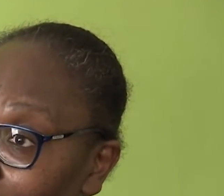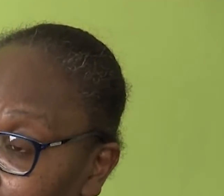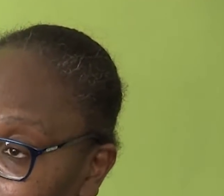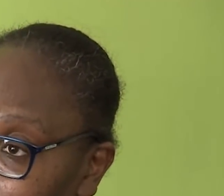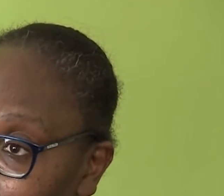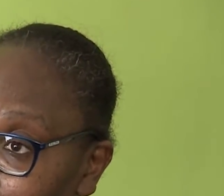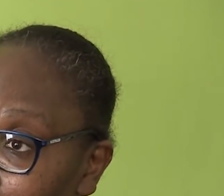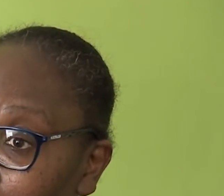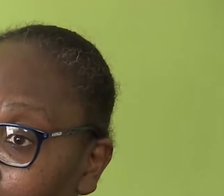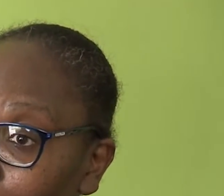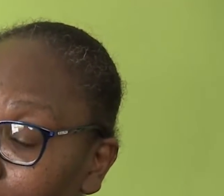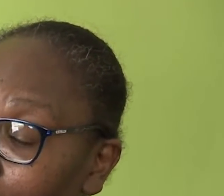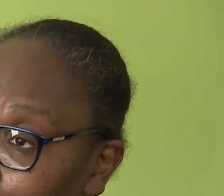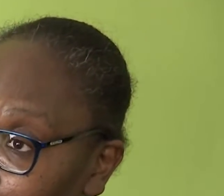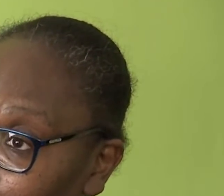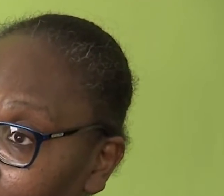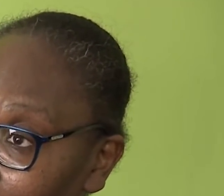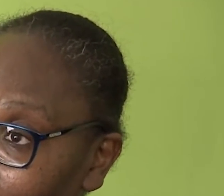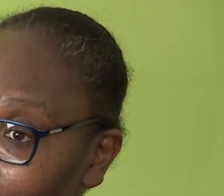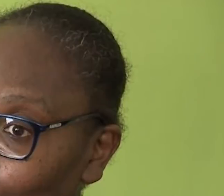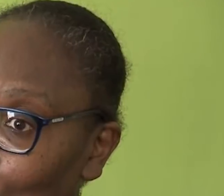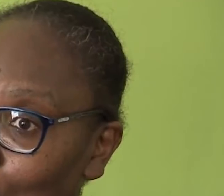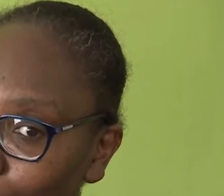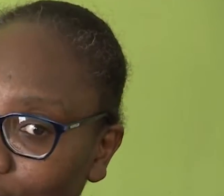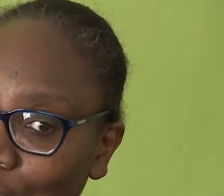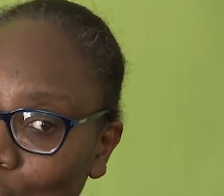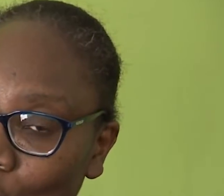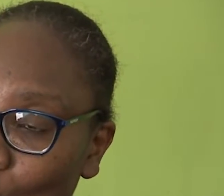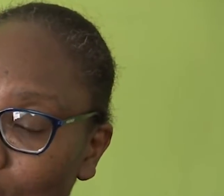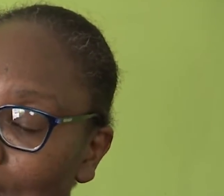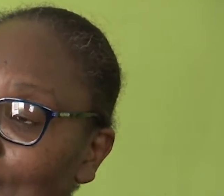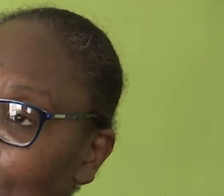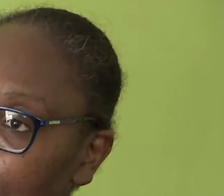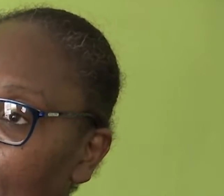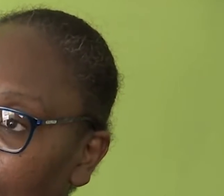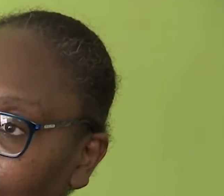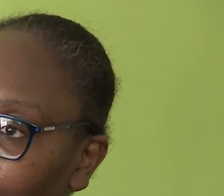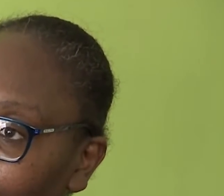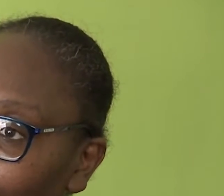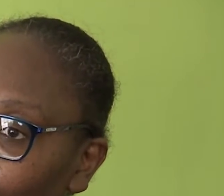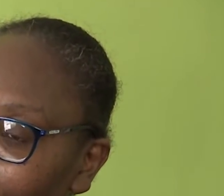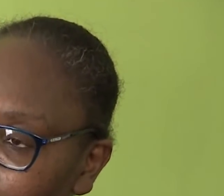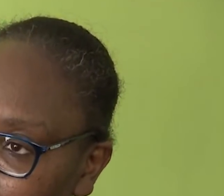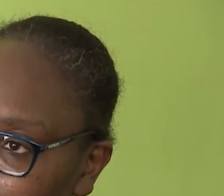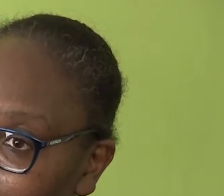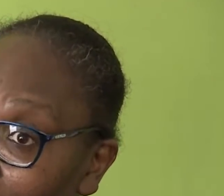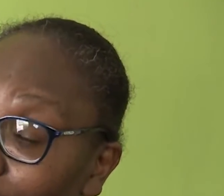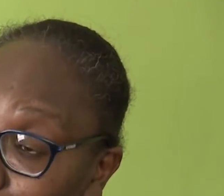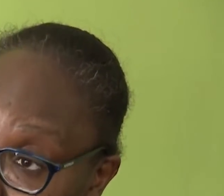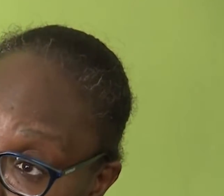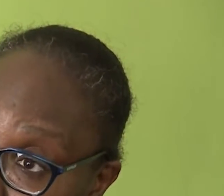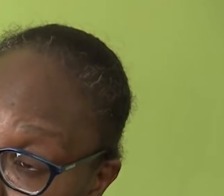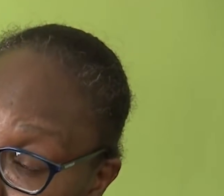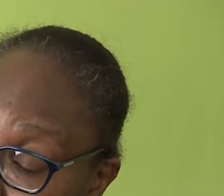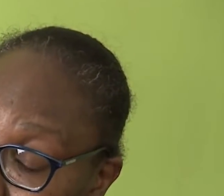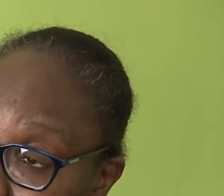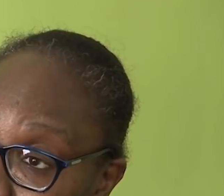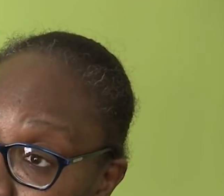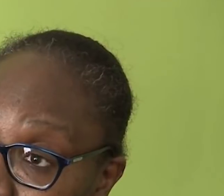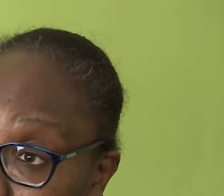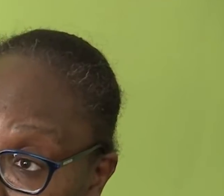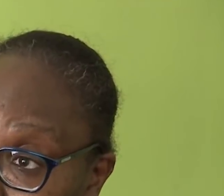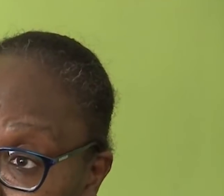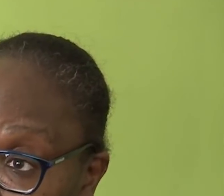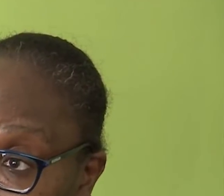our desks at the various entities, we are also now giving back to entities that are also supported